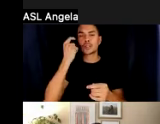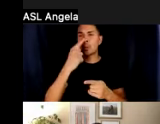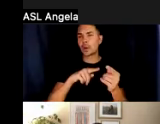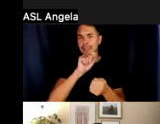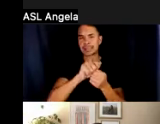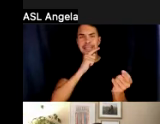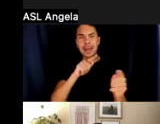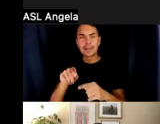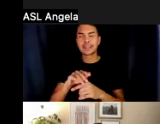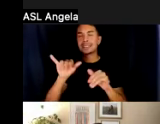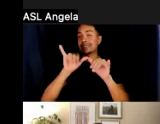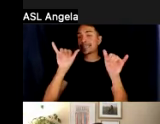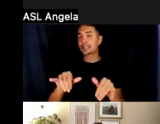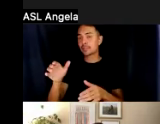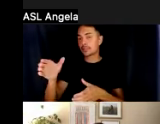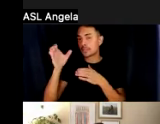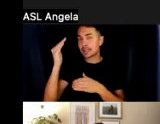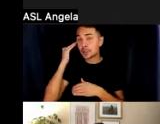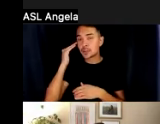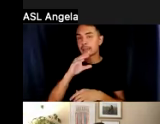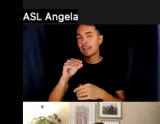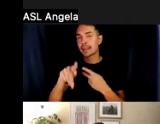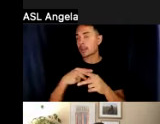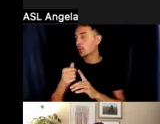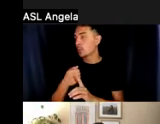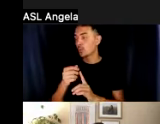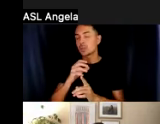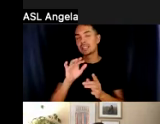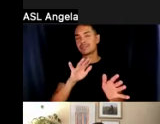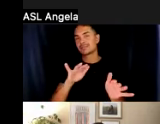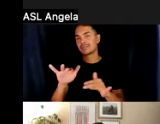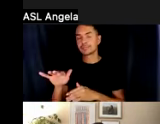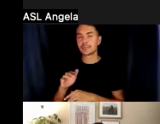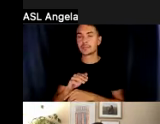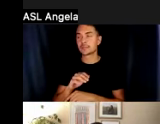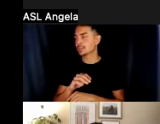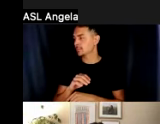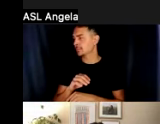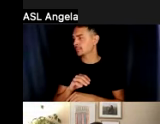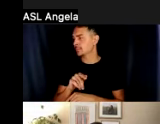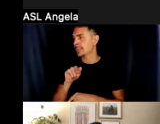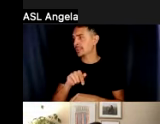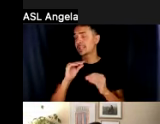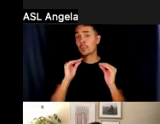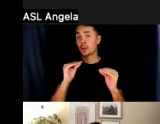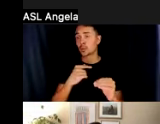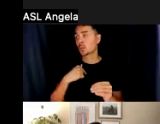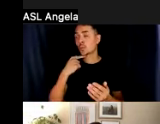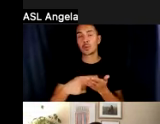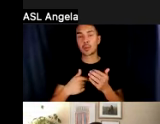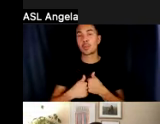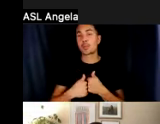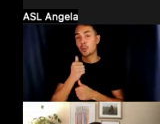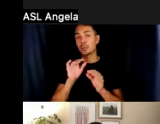systems literacy, the type of abuse, etc. So in this module, we'll talk about some of the most